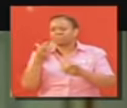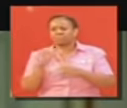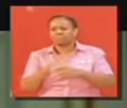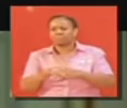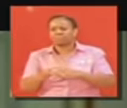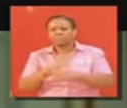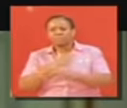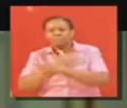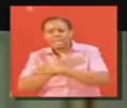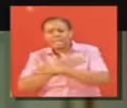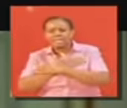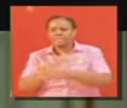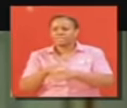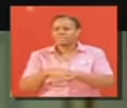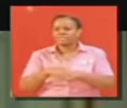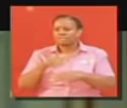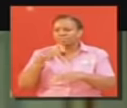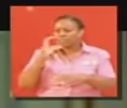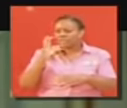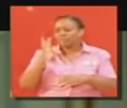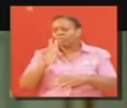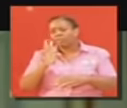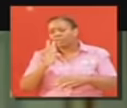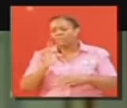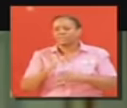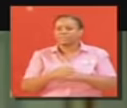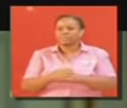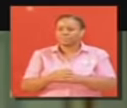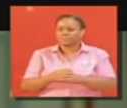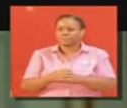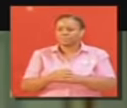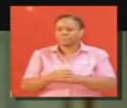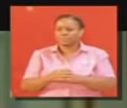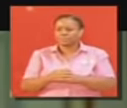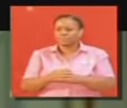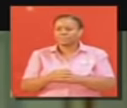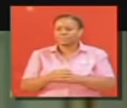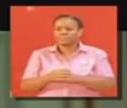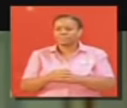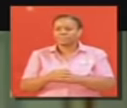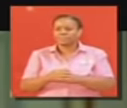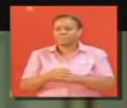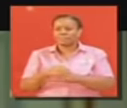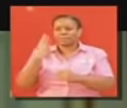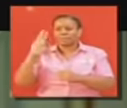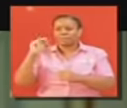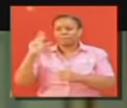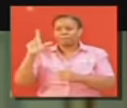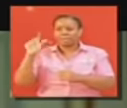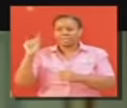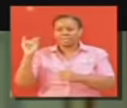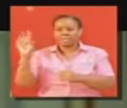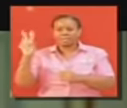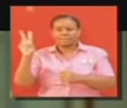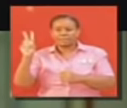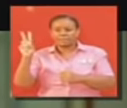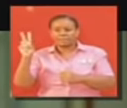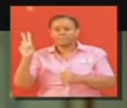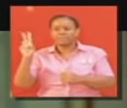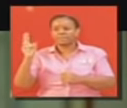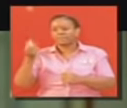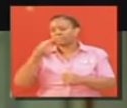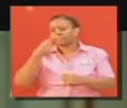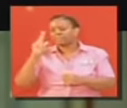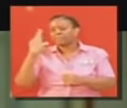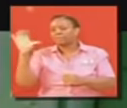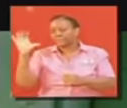Ensure that you maintain your immune boosters by taking multivitamins. We, the frontline healthcare workers,